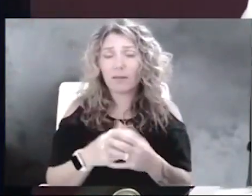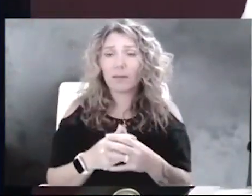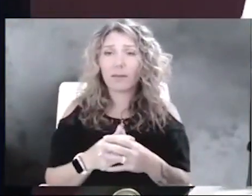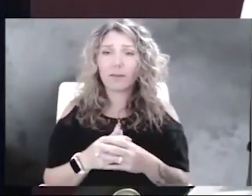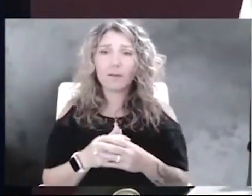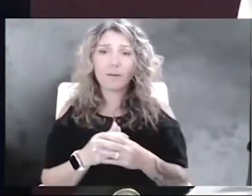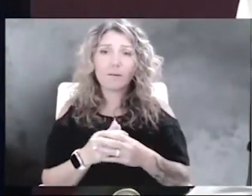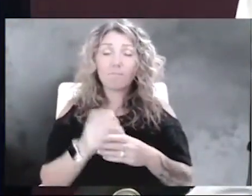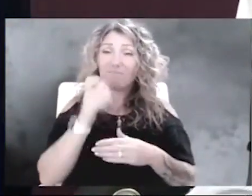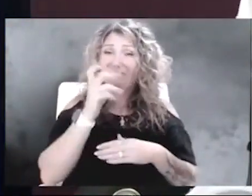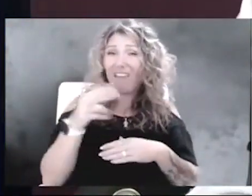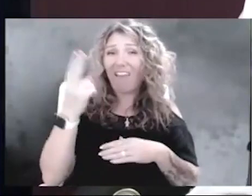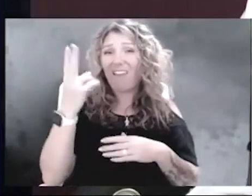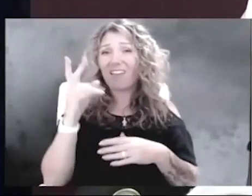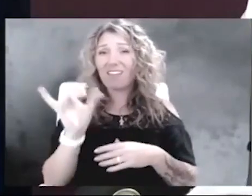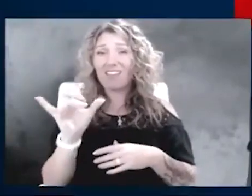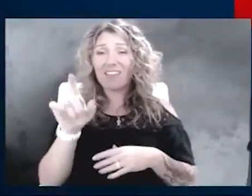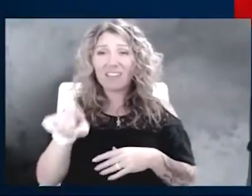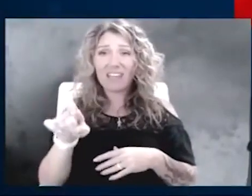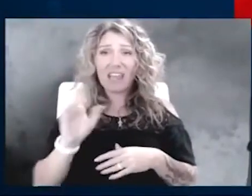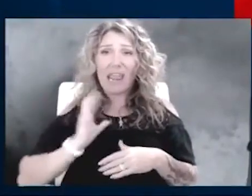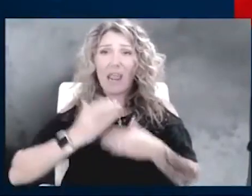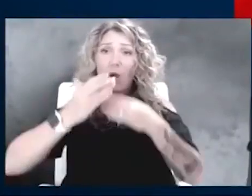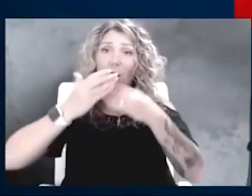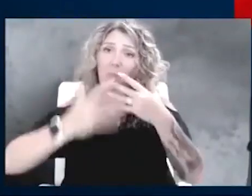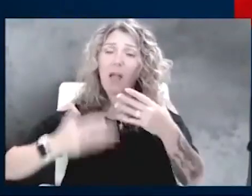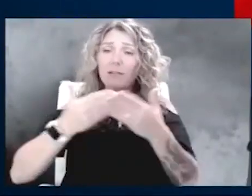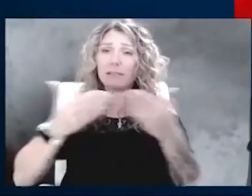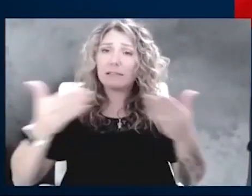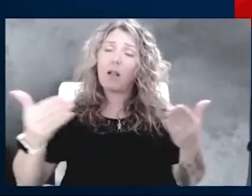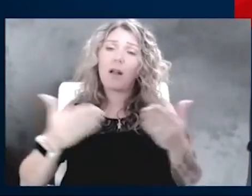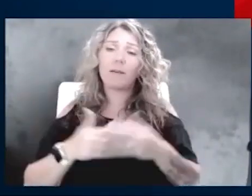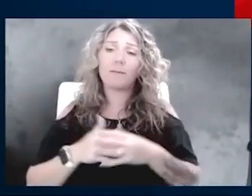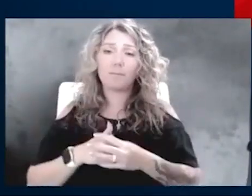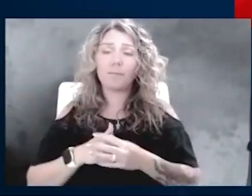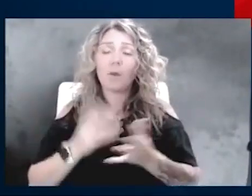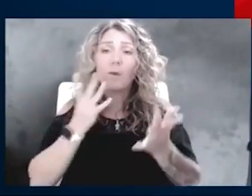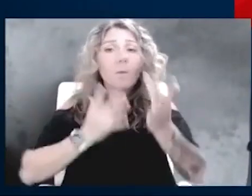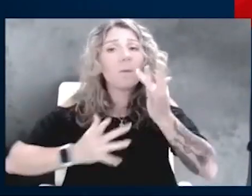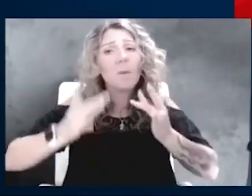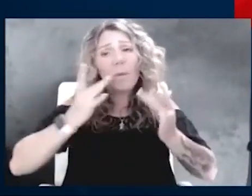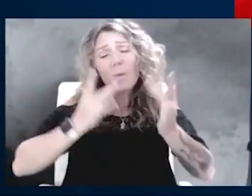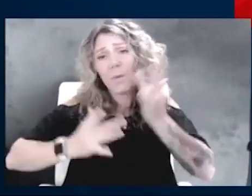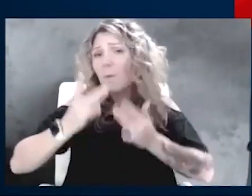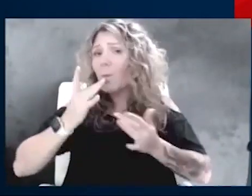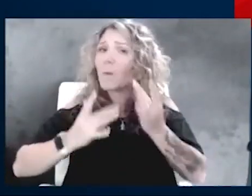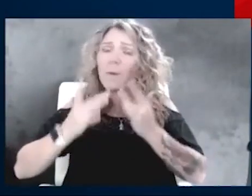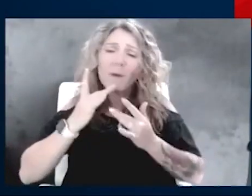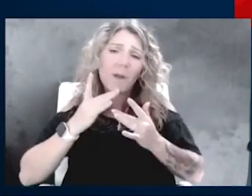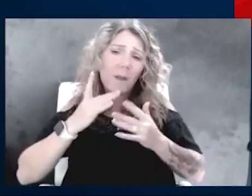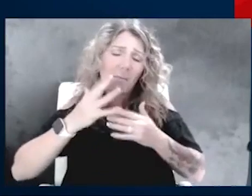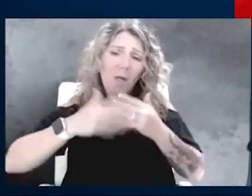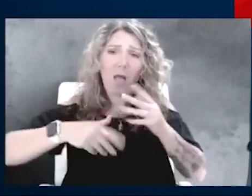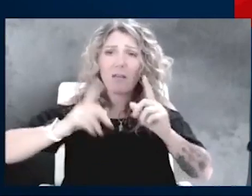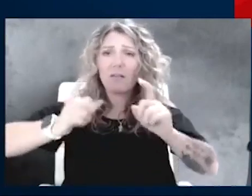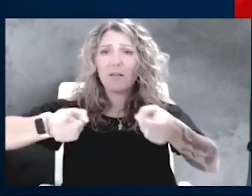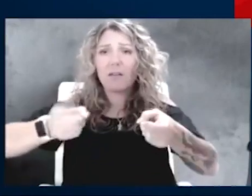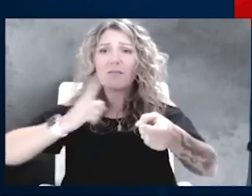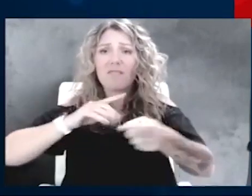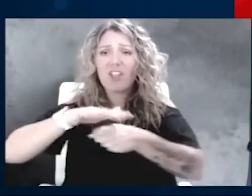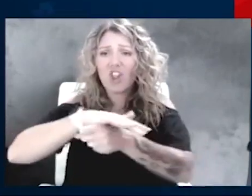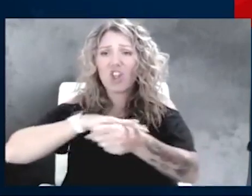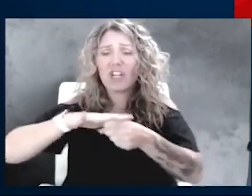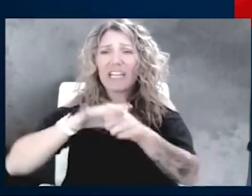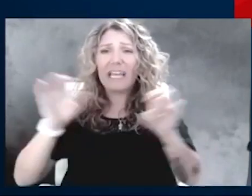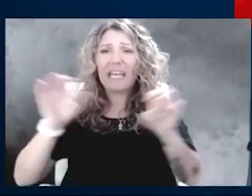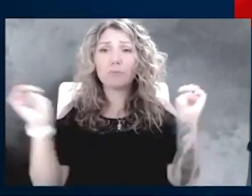to is our blood supply. It is way down. Blood donations are way down. Our local blood shortage is at an emergent level. This is